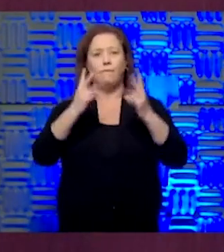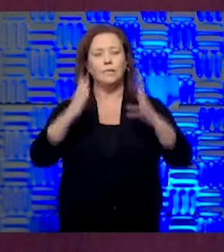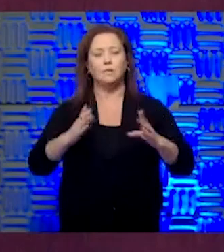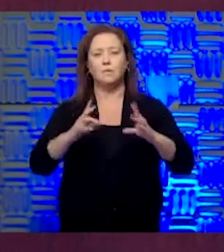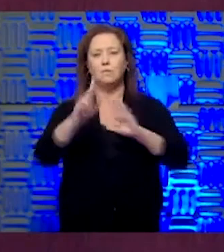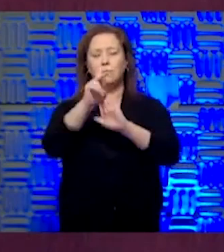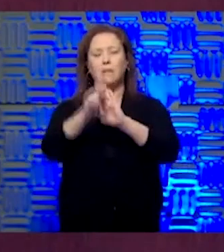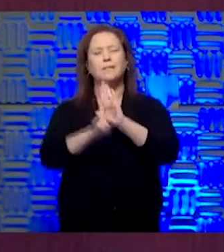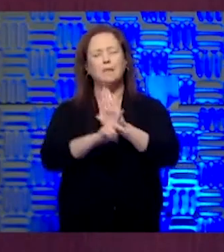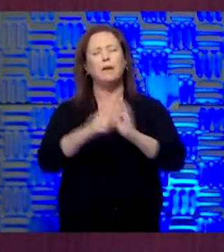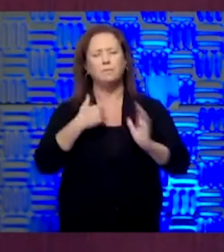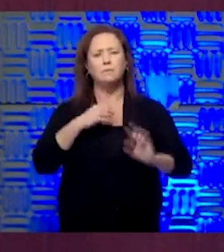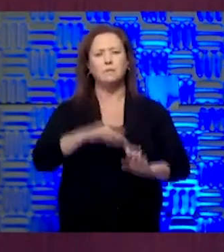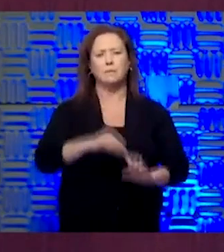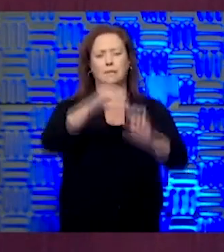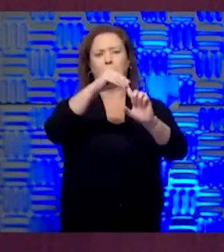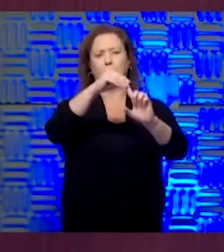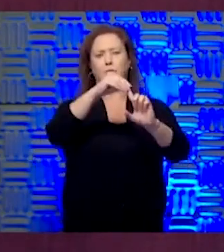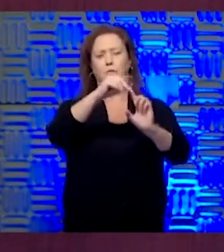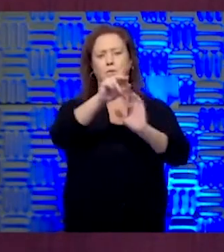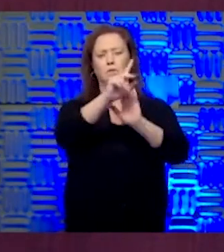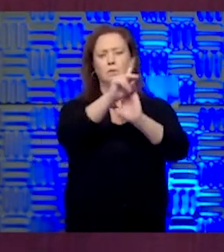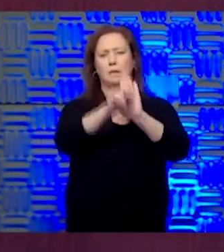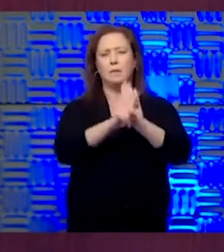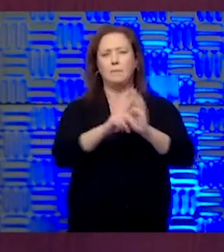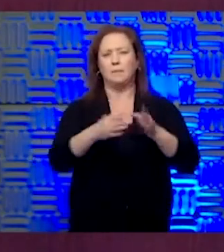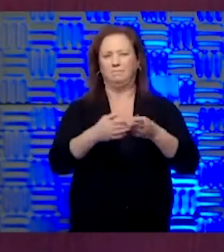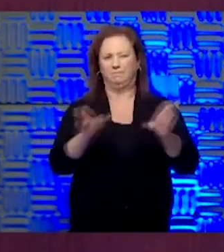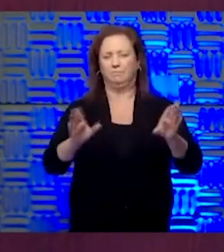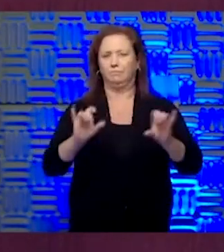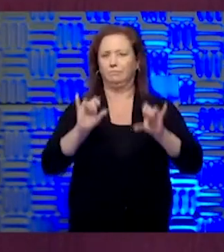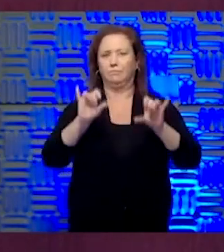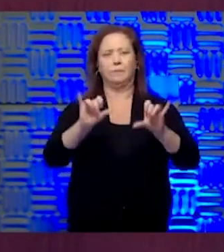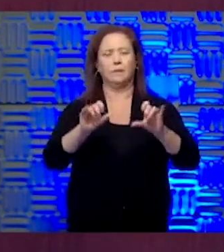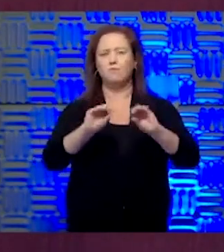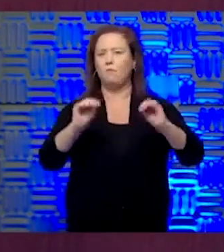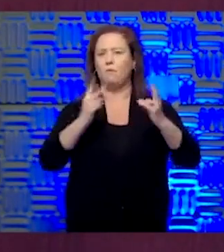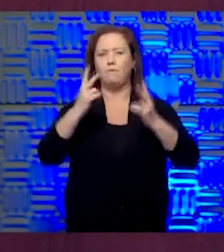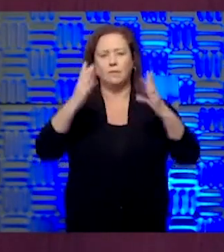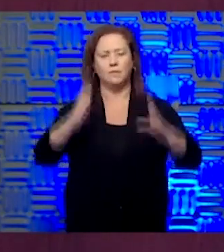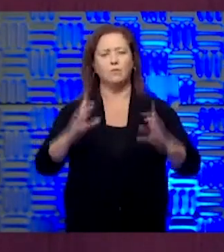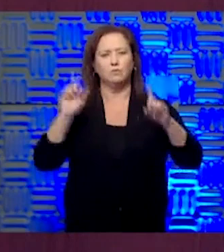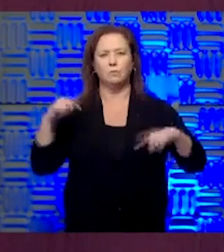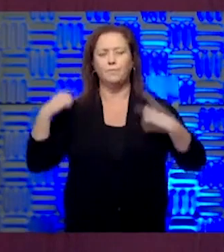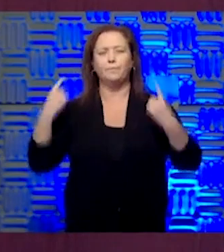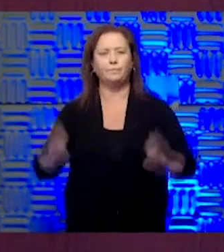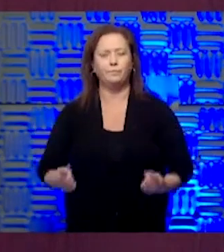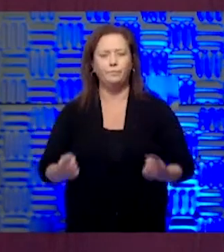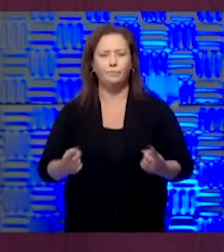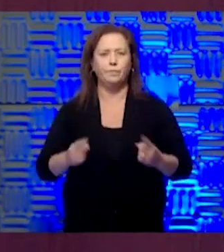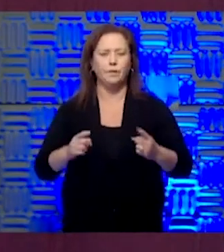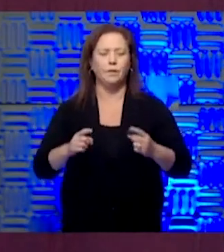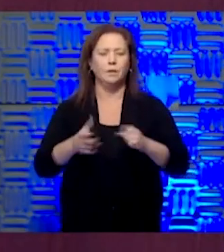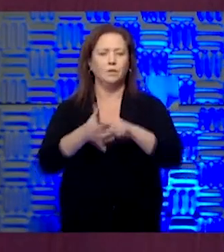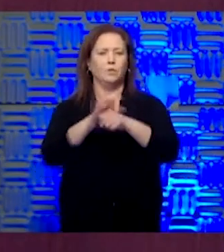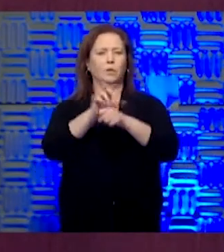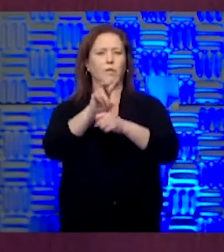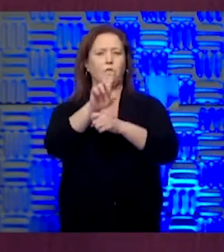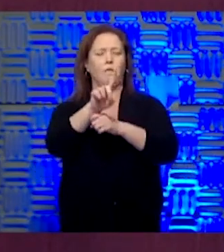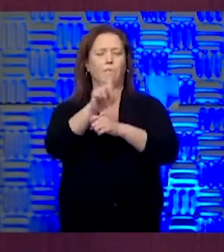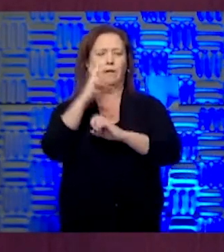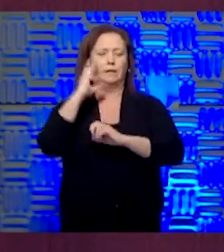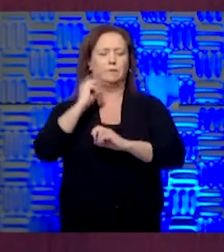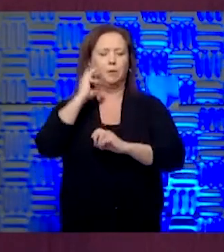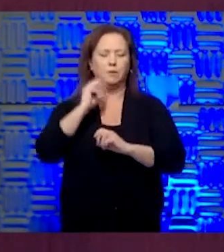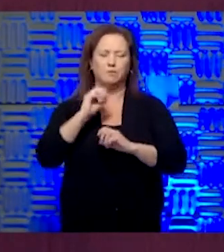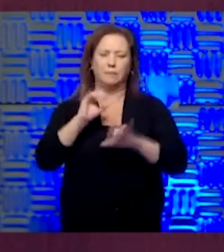have exceptions to those policies, but largely they will stay in place as they have been during the COVID experience.